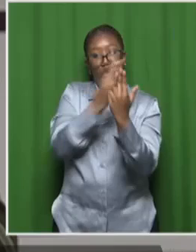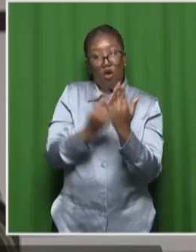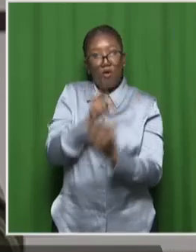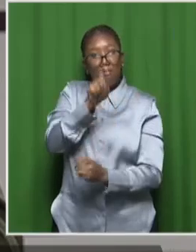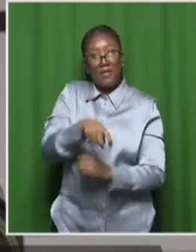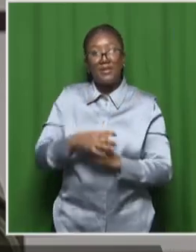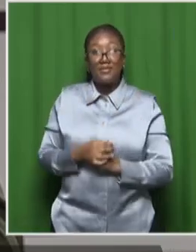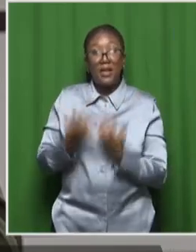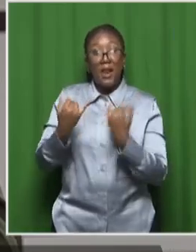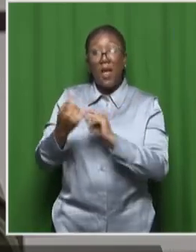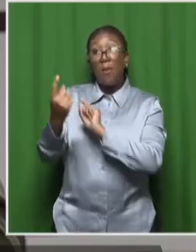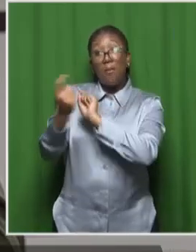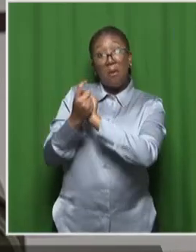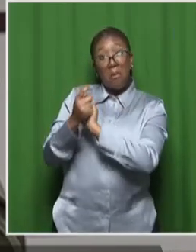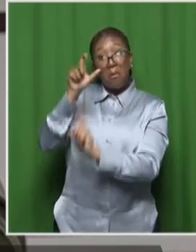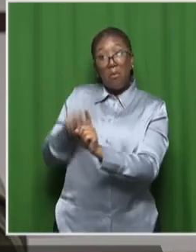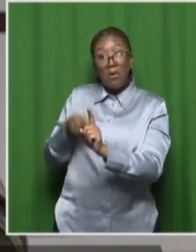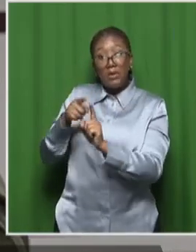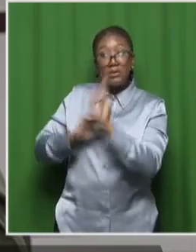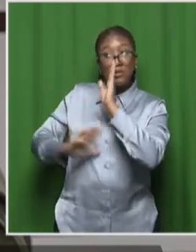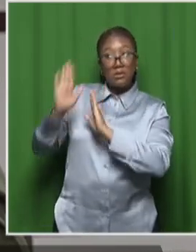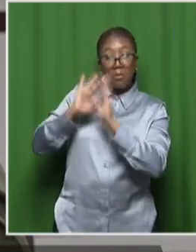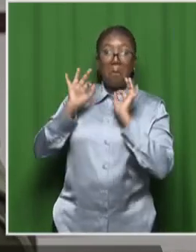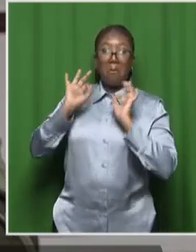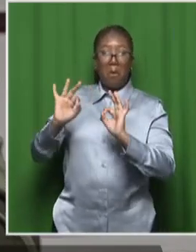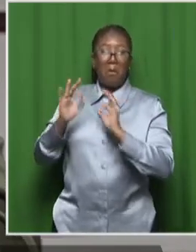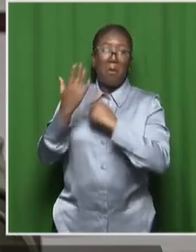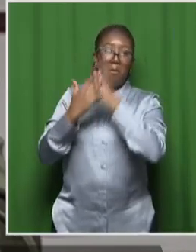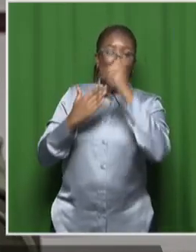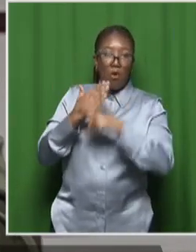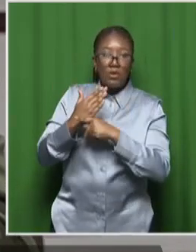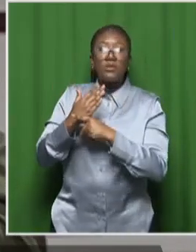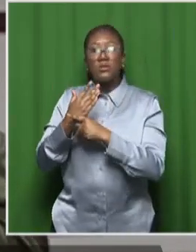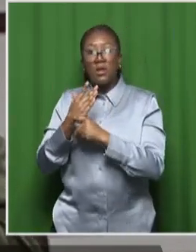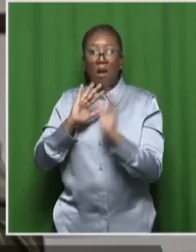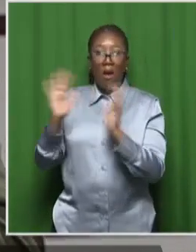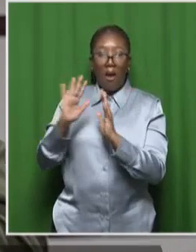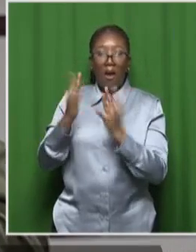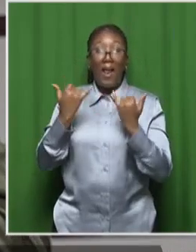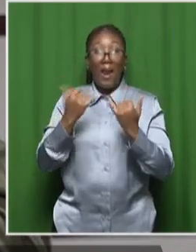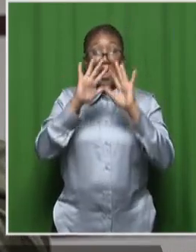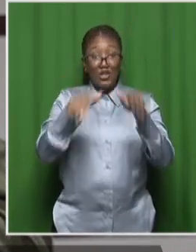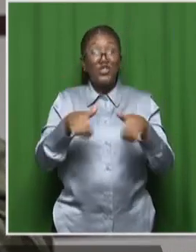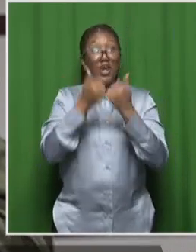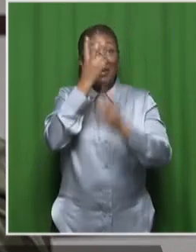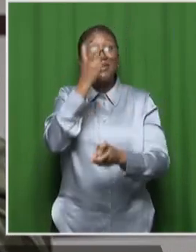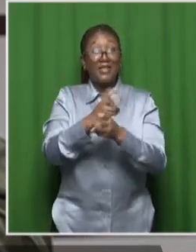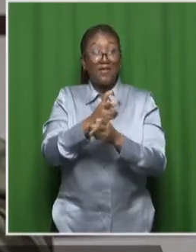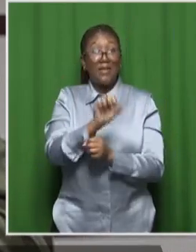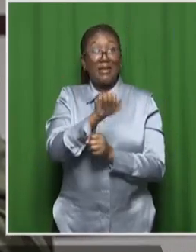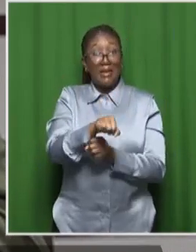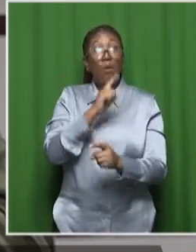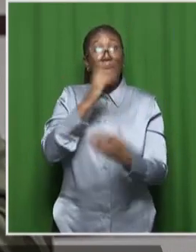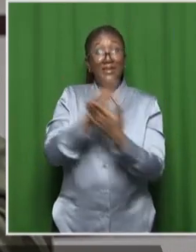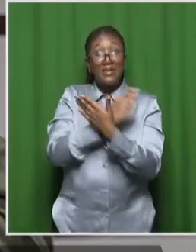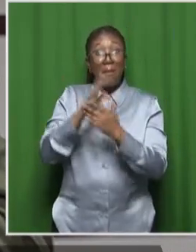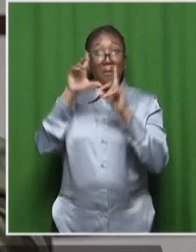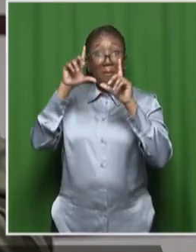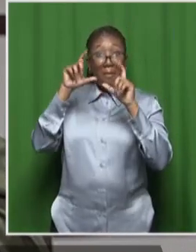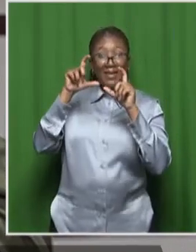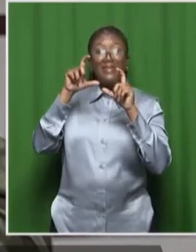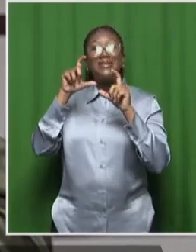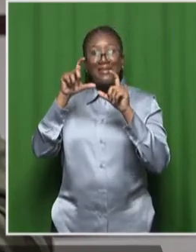So she presented me with like a large body of work. And it was a challenge, you know, because there were incredible images that